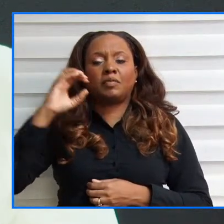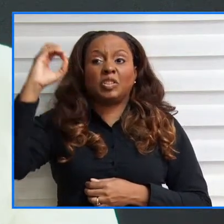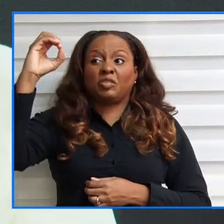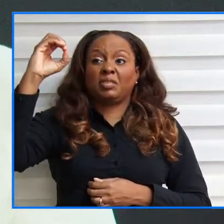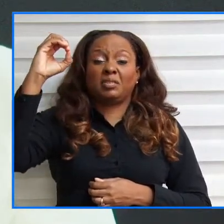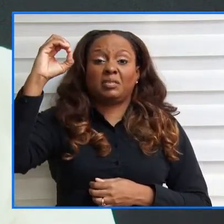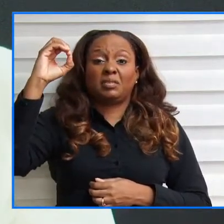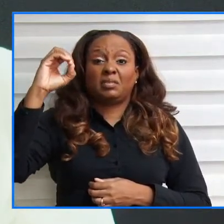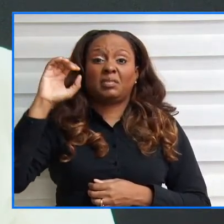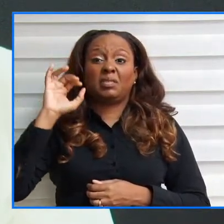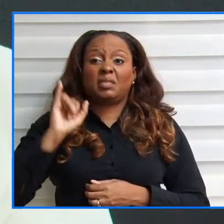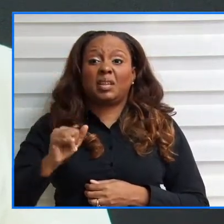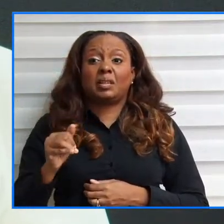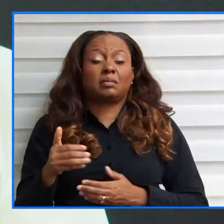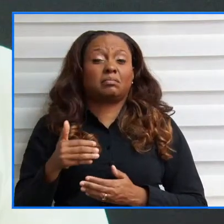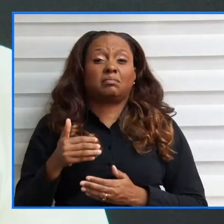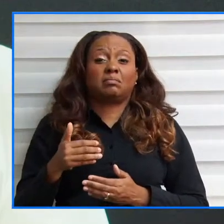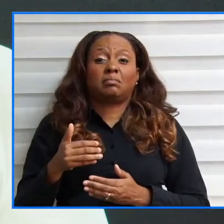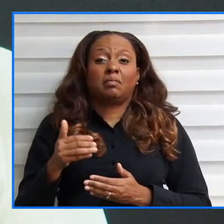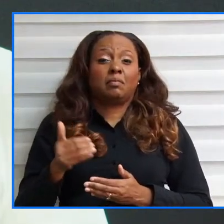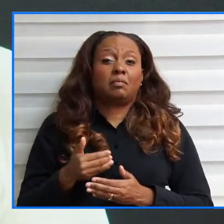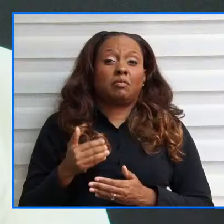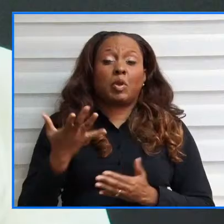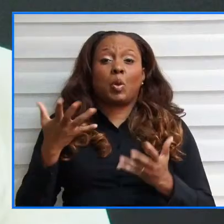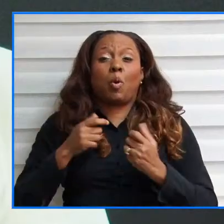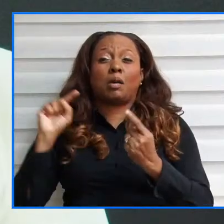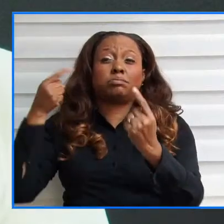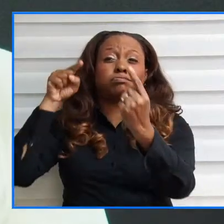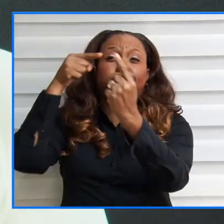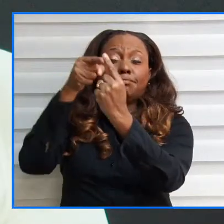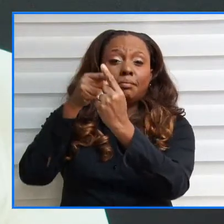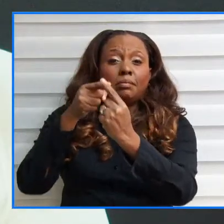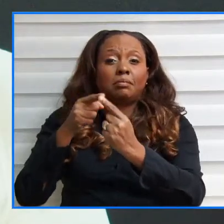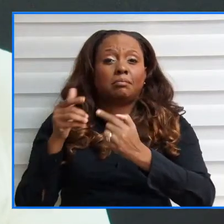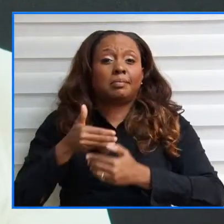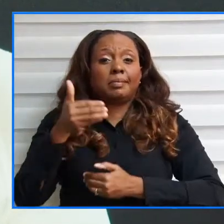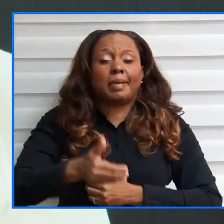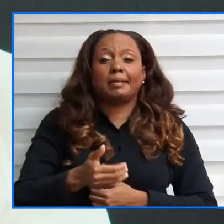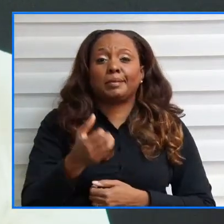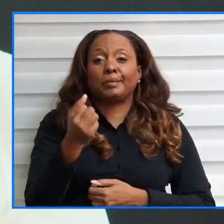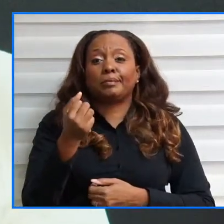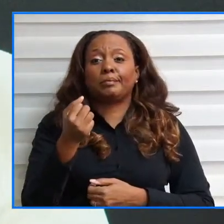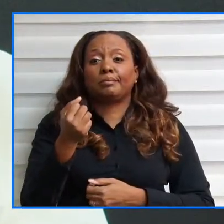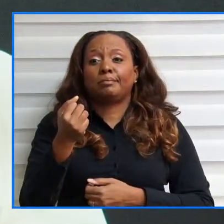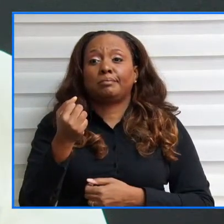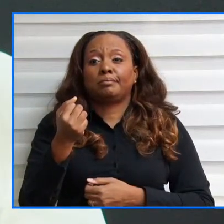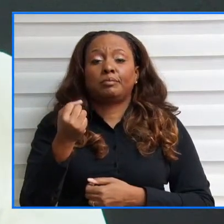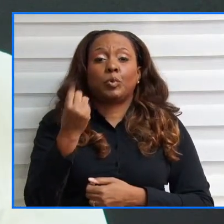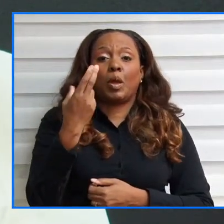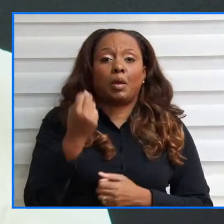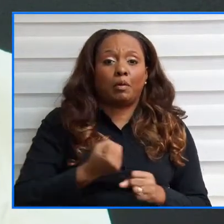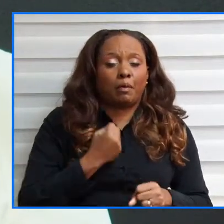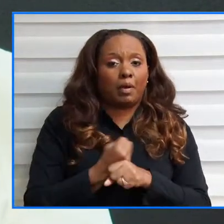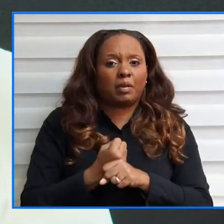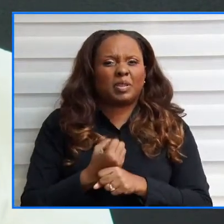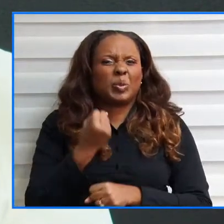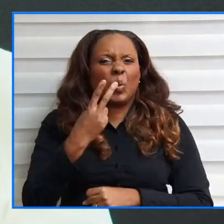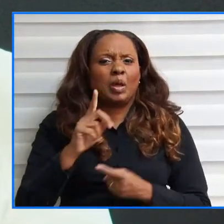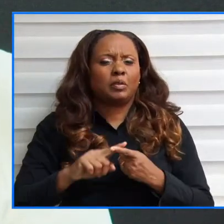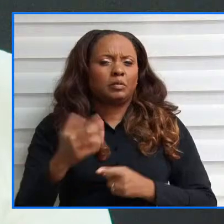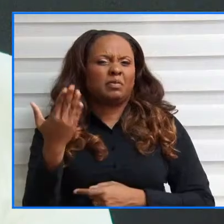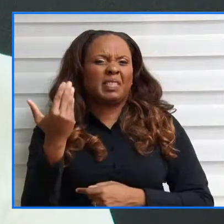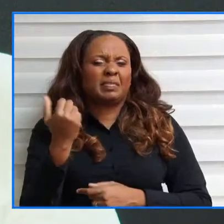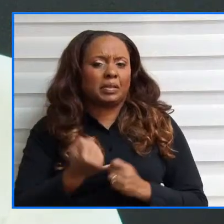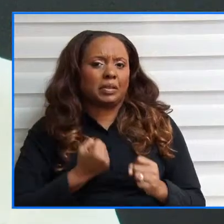years, closer to 12, we believe. That does not leave us a lot of time to either mitigate or to adapt, because as you